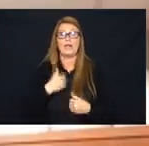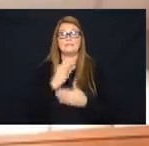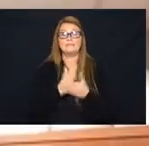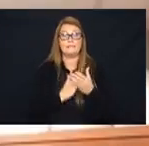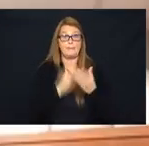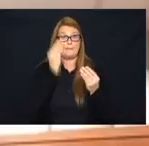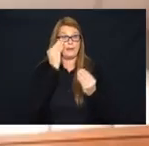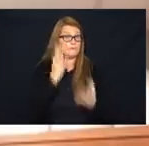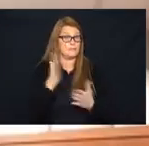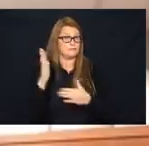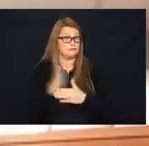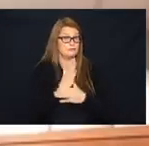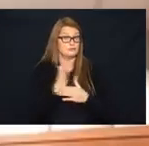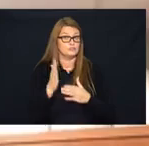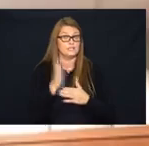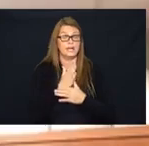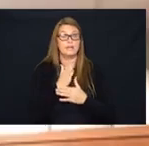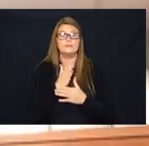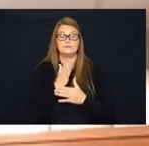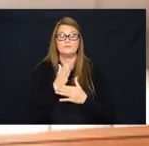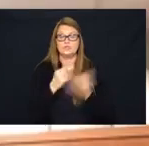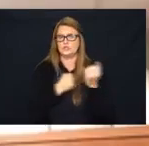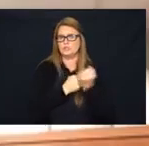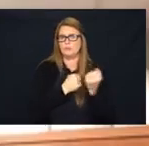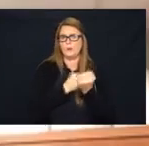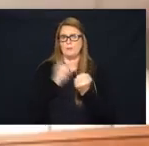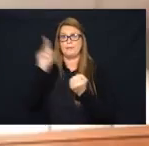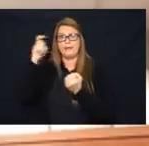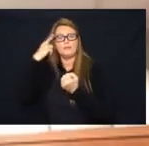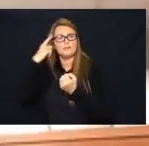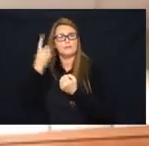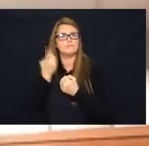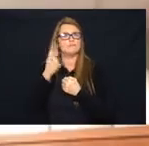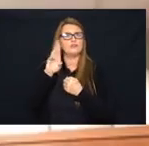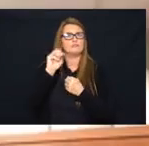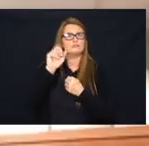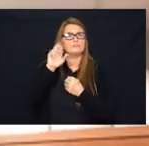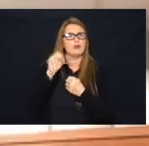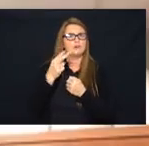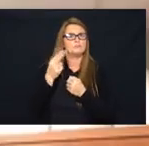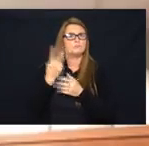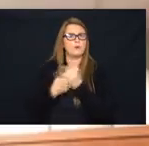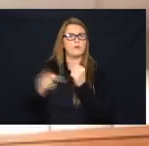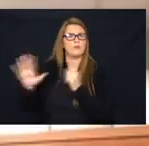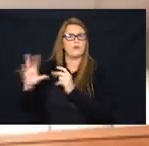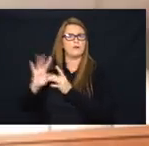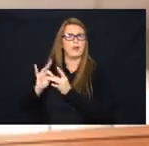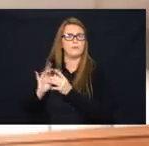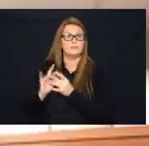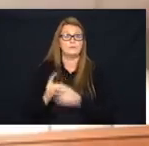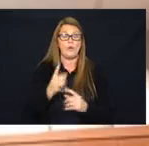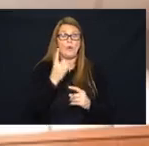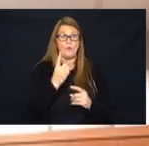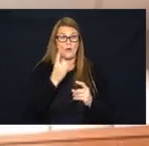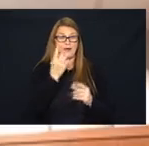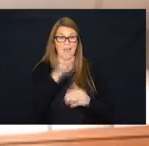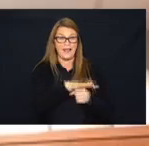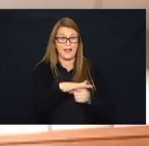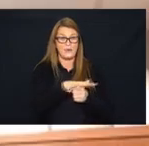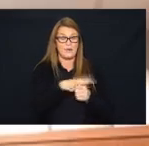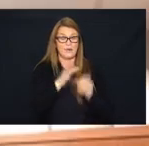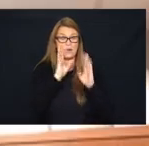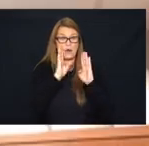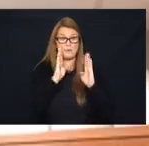governor's and Dr. Marsh's earlier points. One area that we really want to pay attention to in our hospital